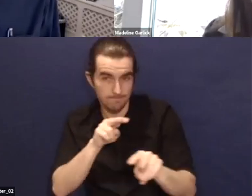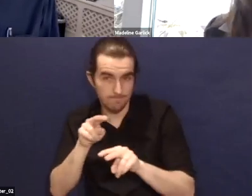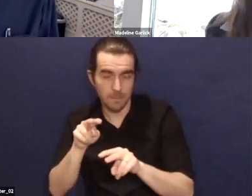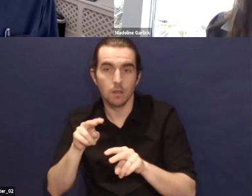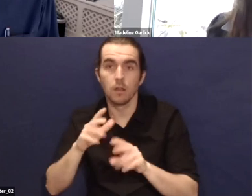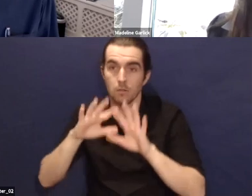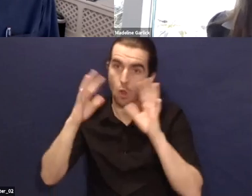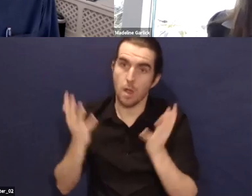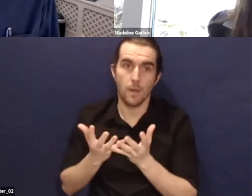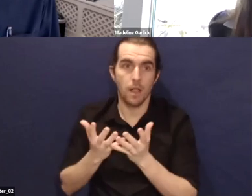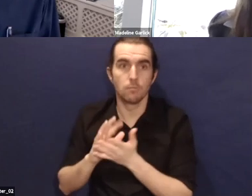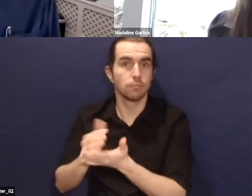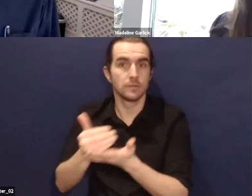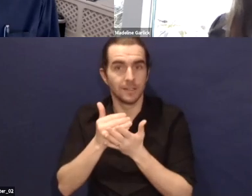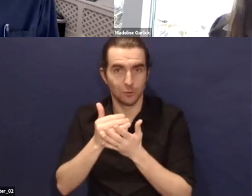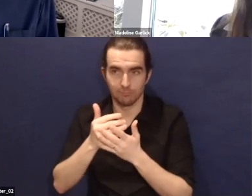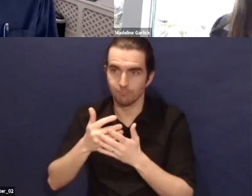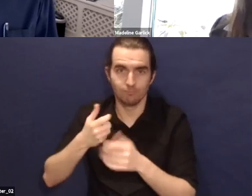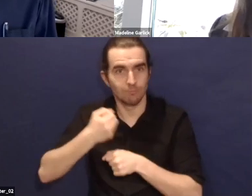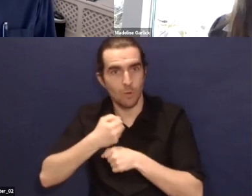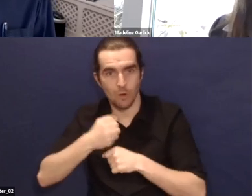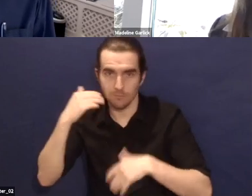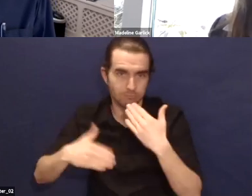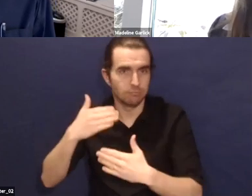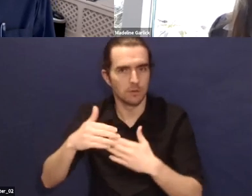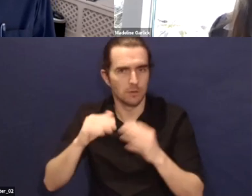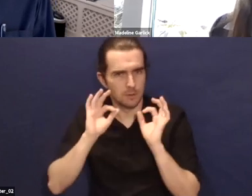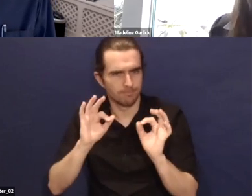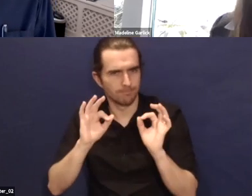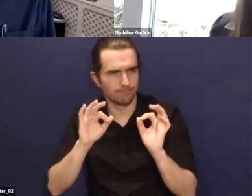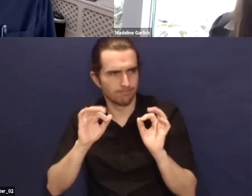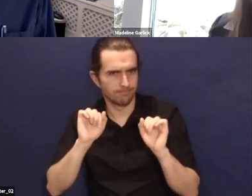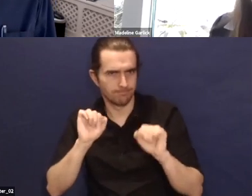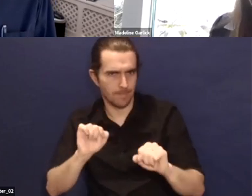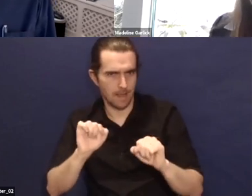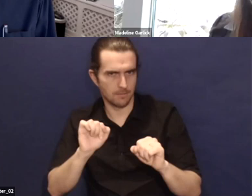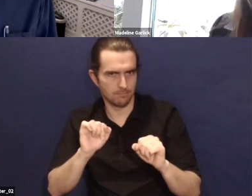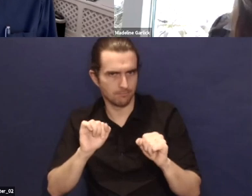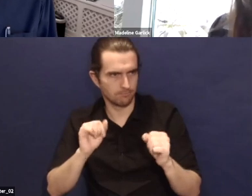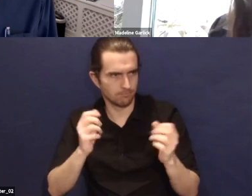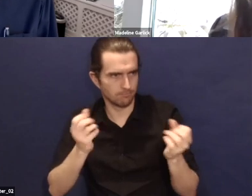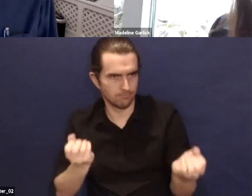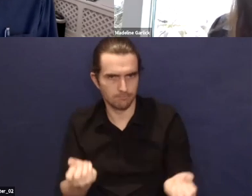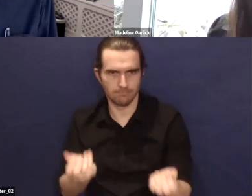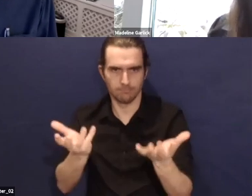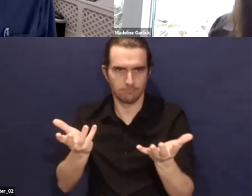internal displacement situations, enhanced efforts to ensure that responses can be timely, that they can